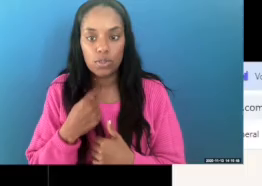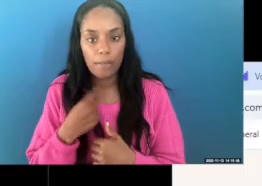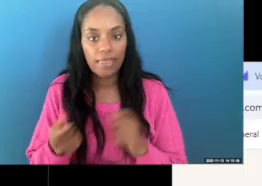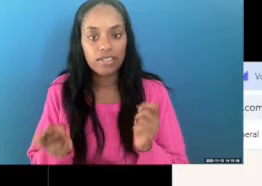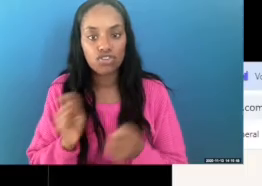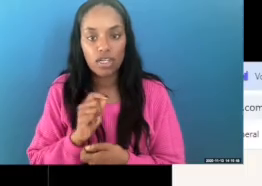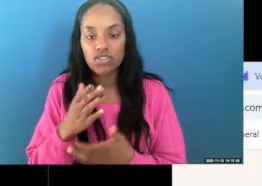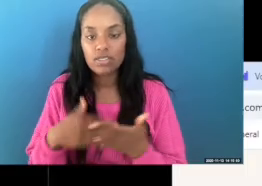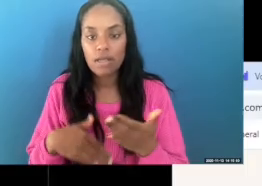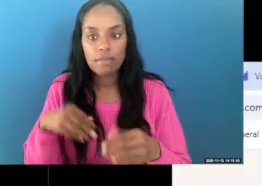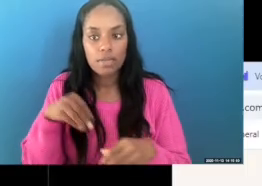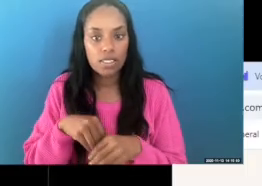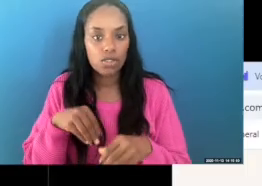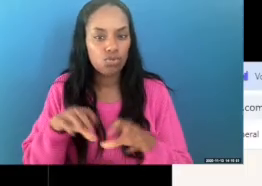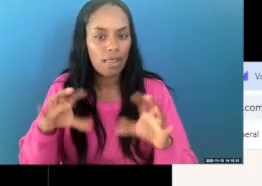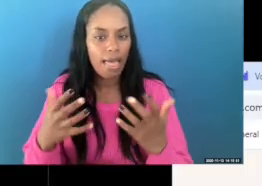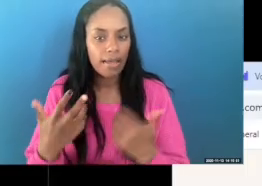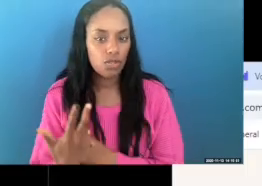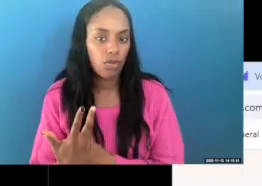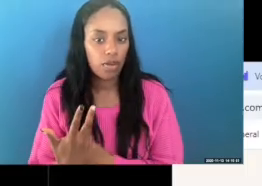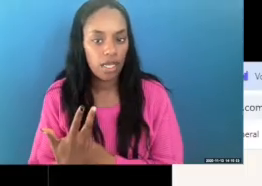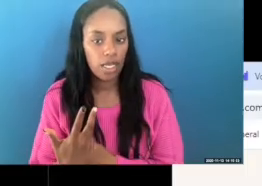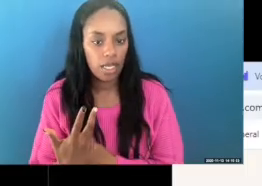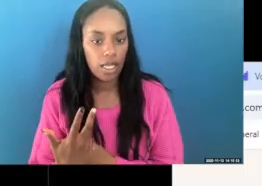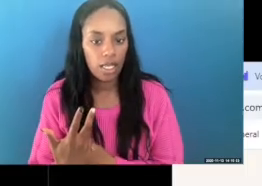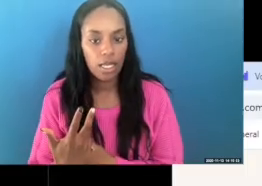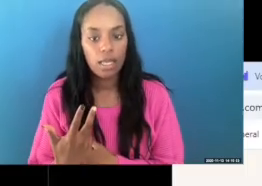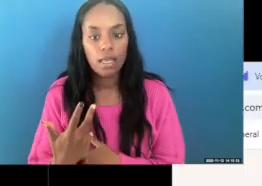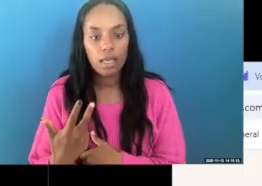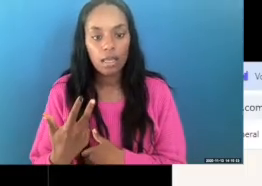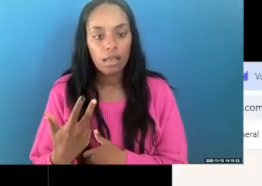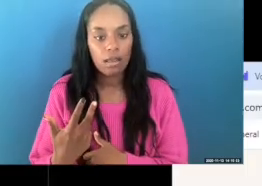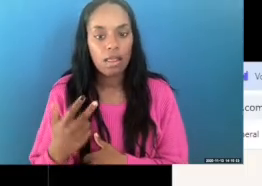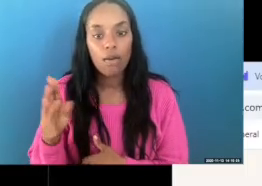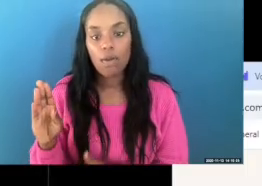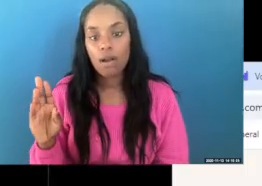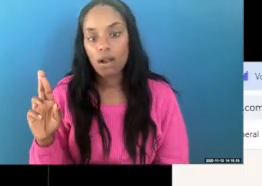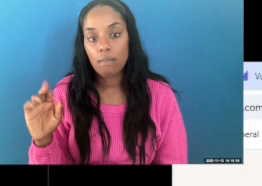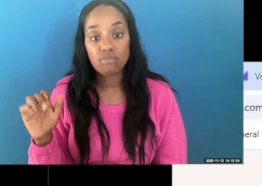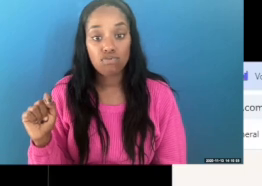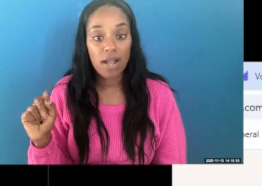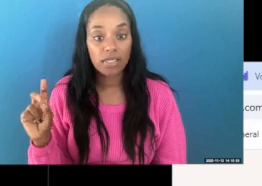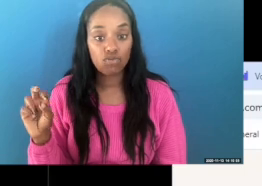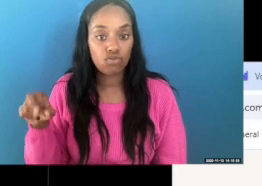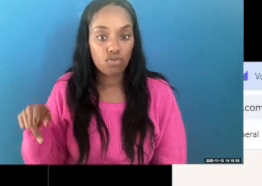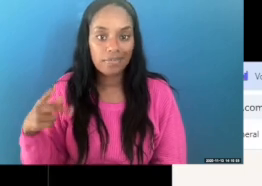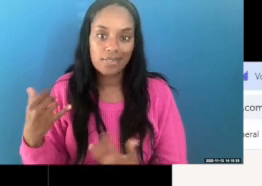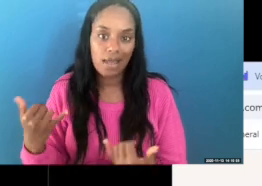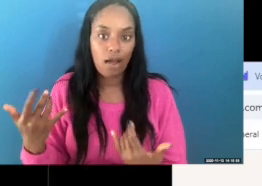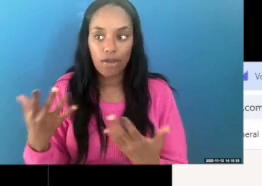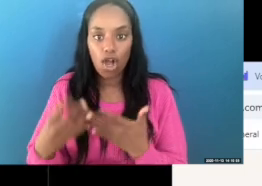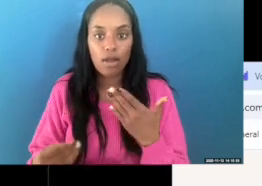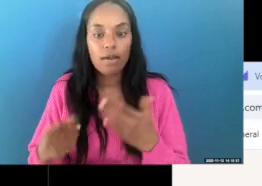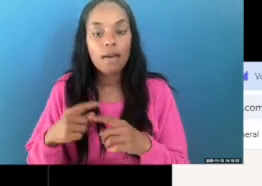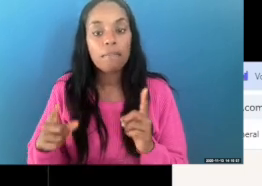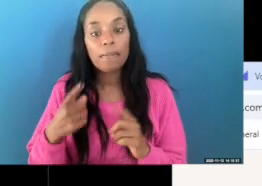want is long term, they want to convert. I mean, I have clients that I just had one today say,